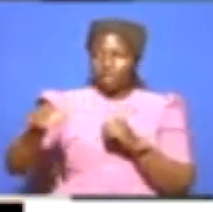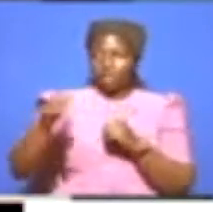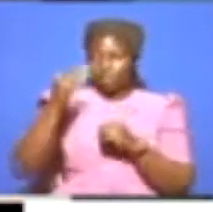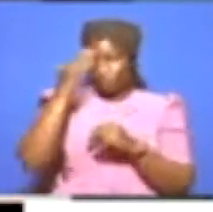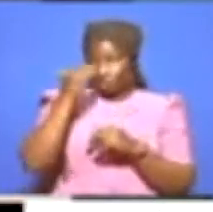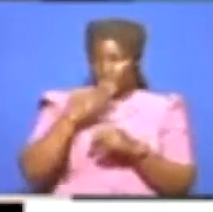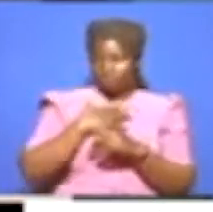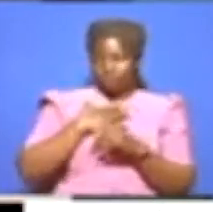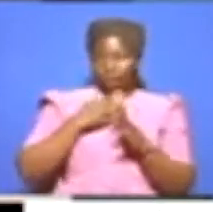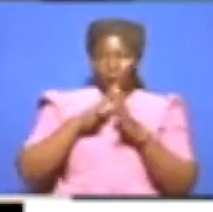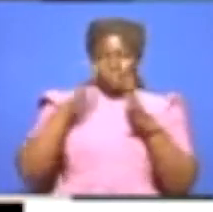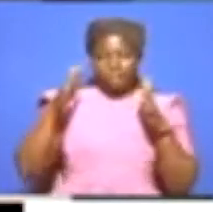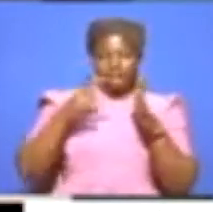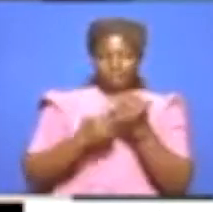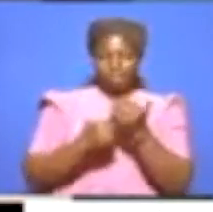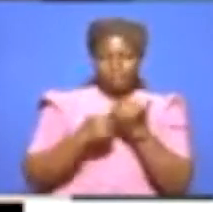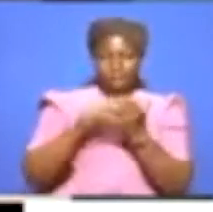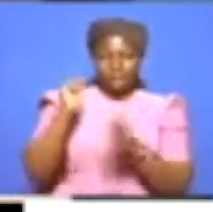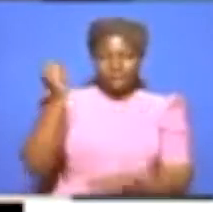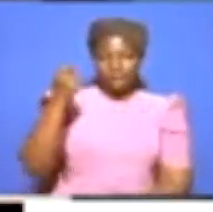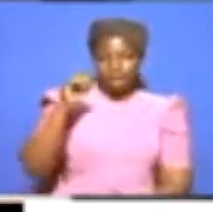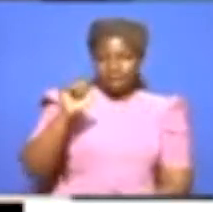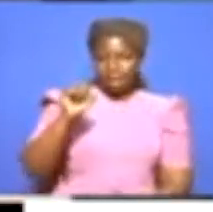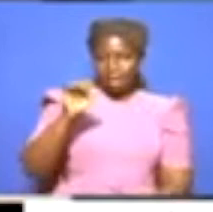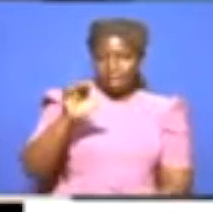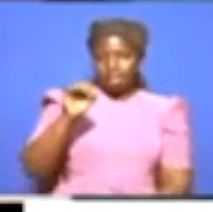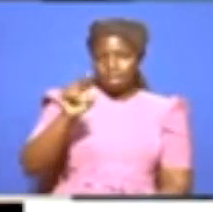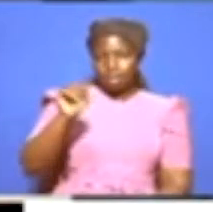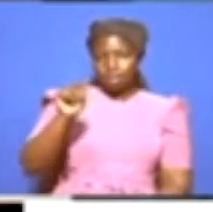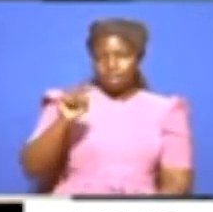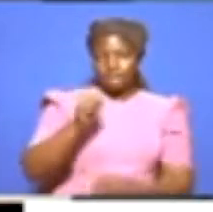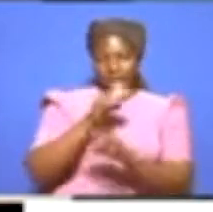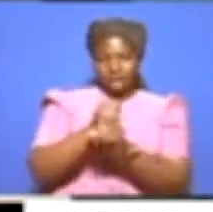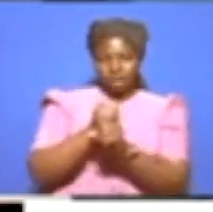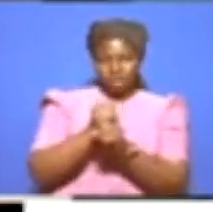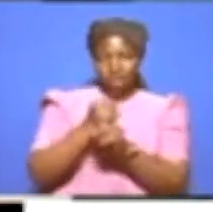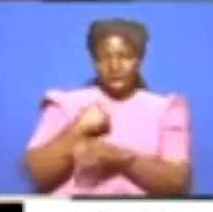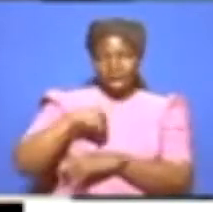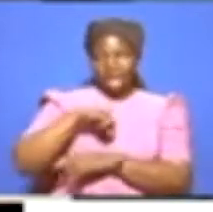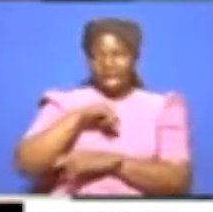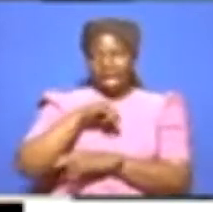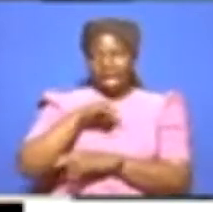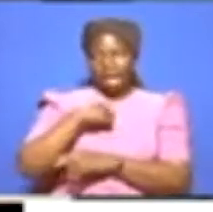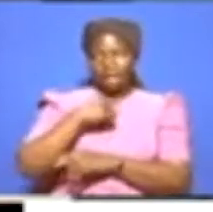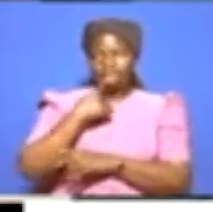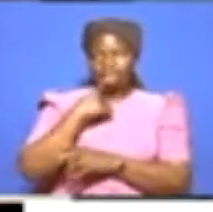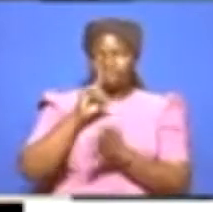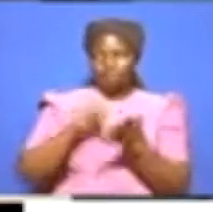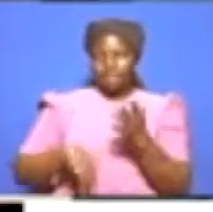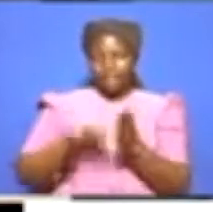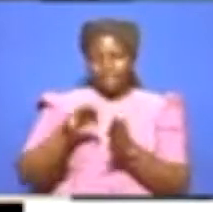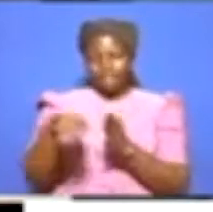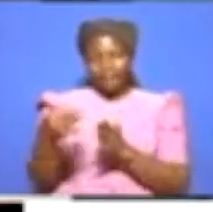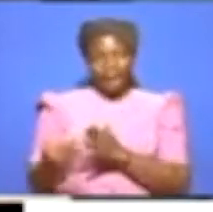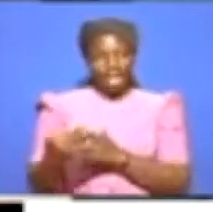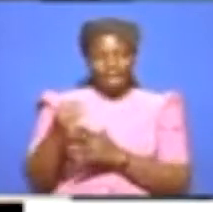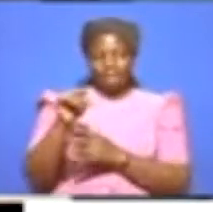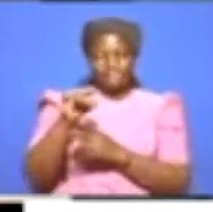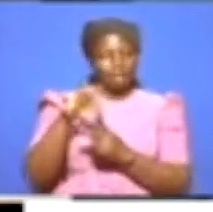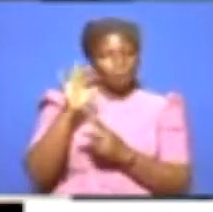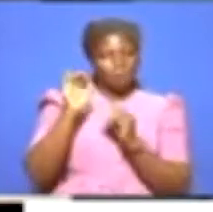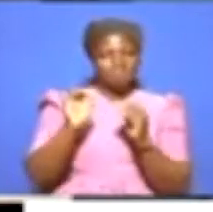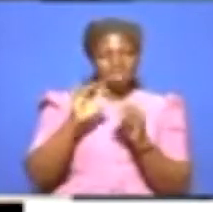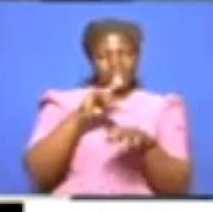Kenya Scout Association. The Scouts, we say that failure is not an option, and we pick something, it goes very,